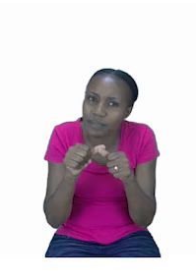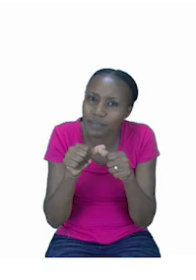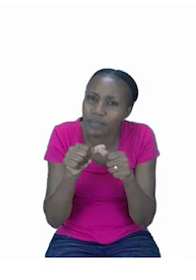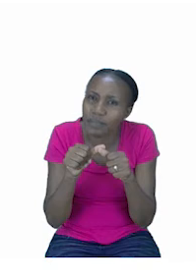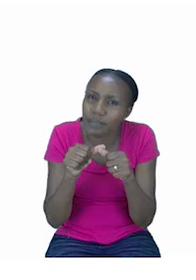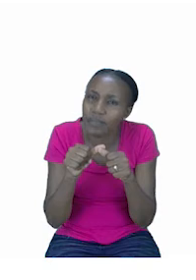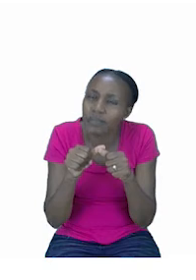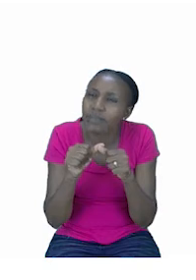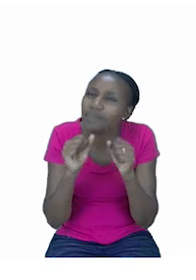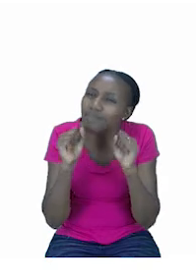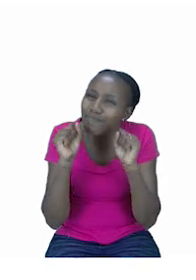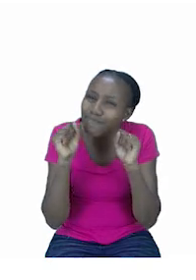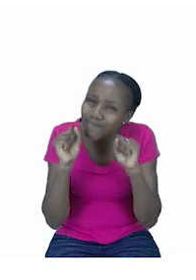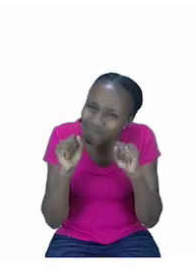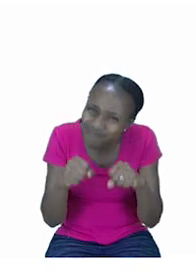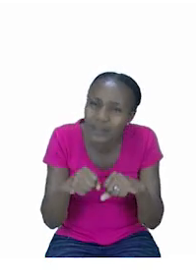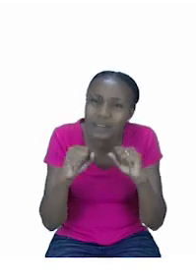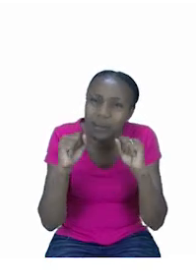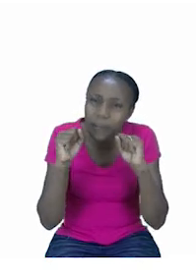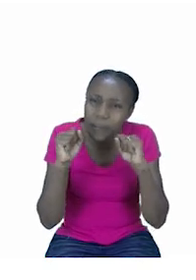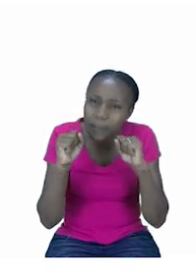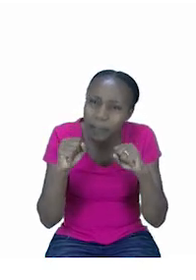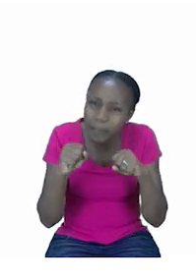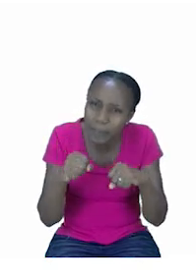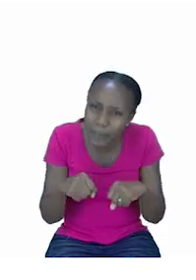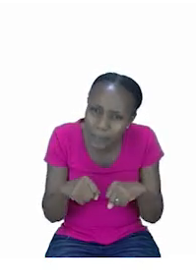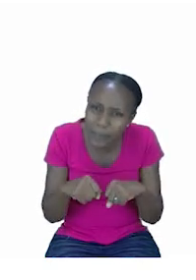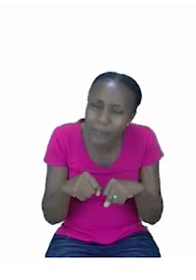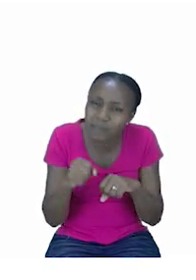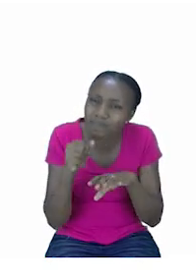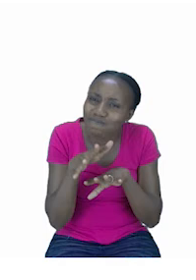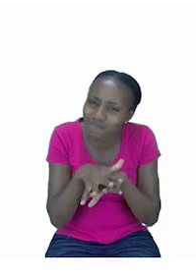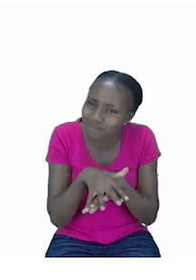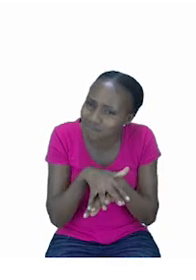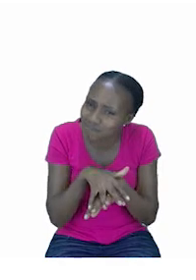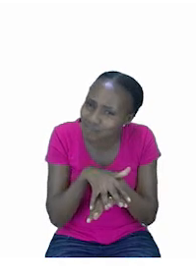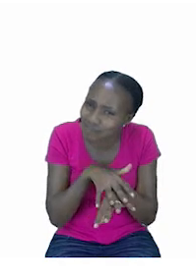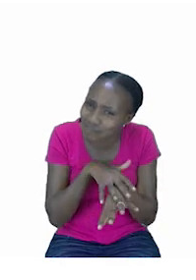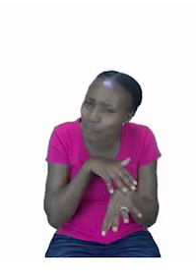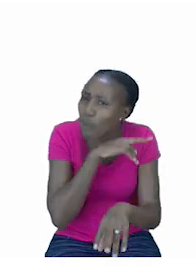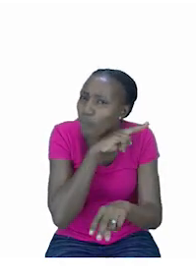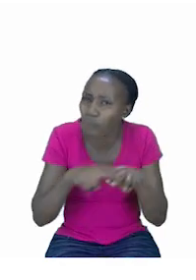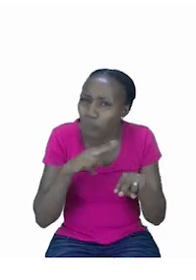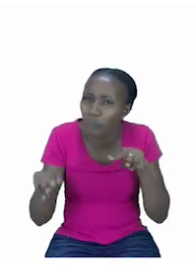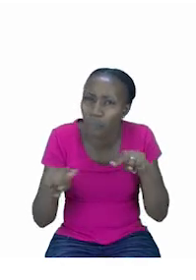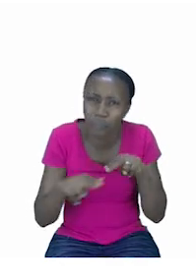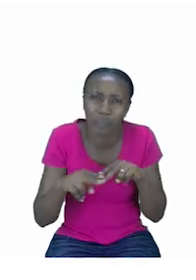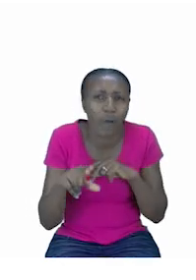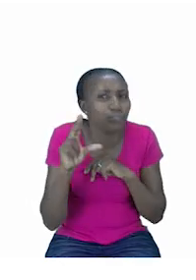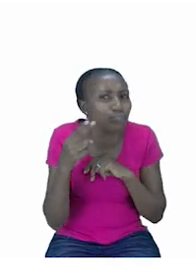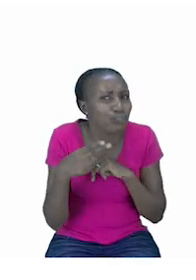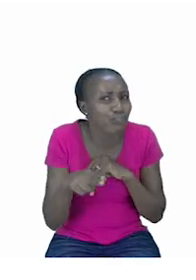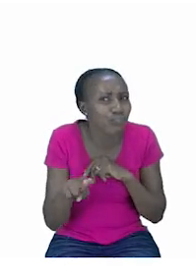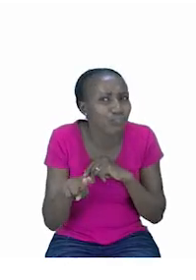very, very important for us to take our time when we are tracing. Follow each dotted